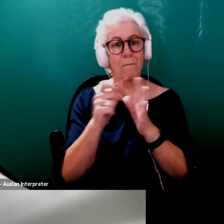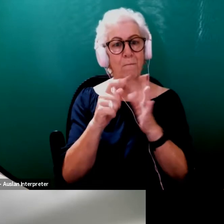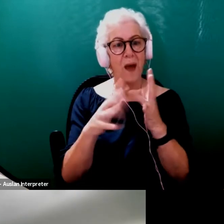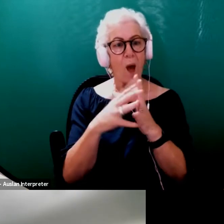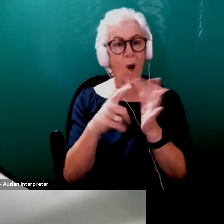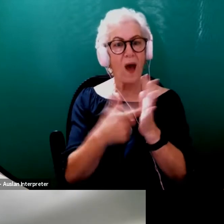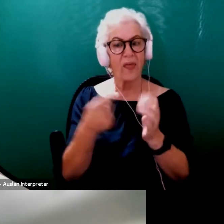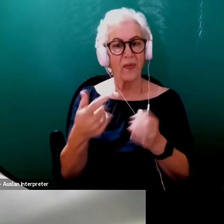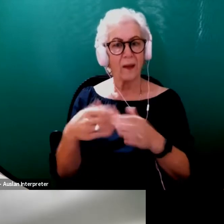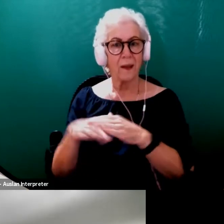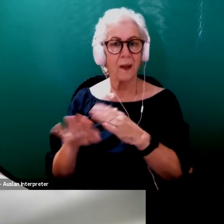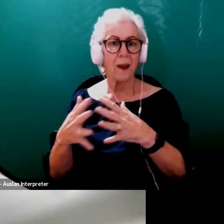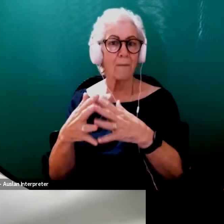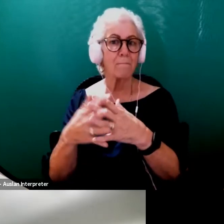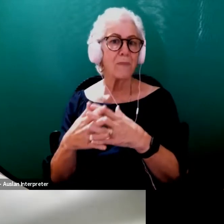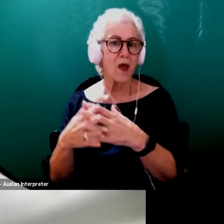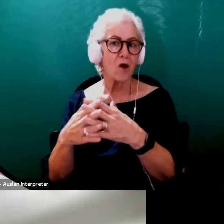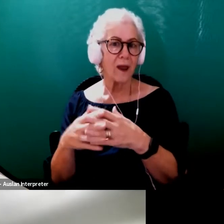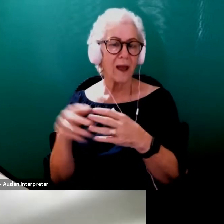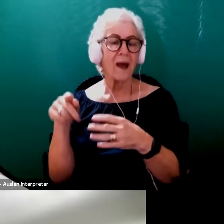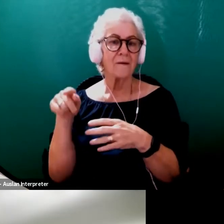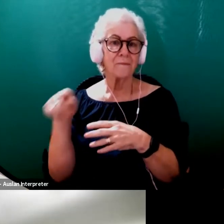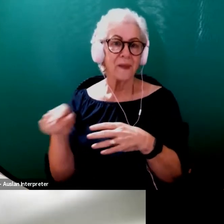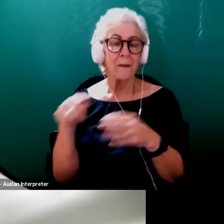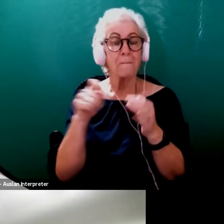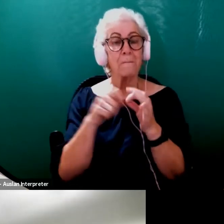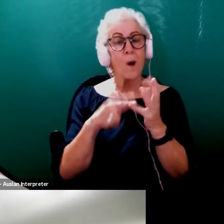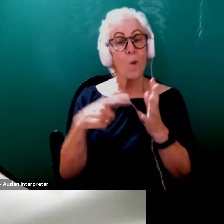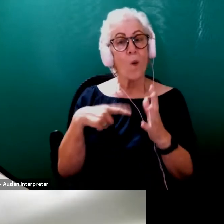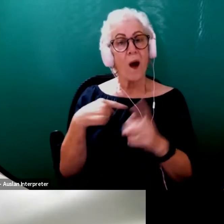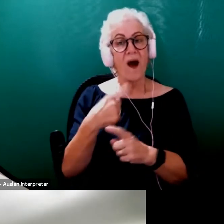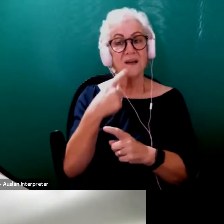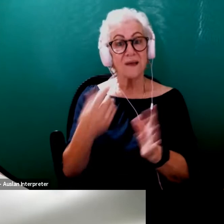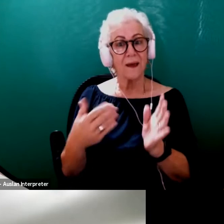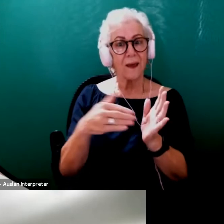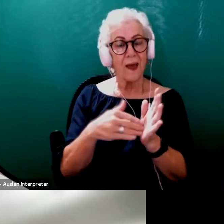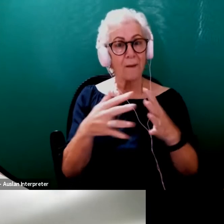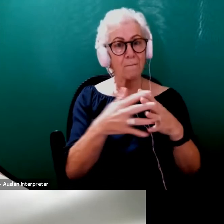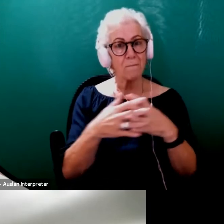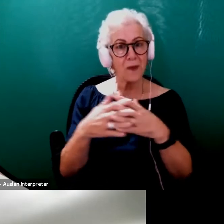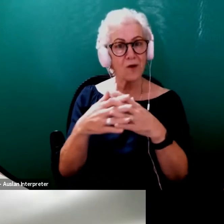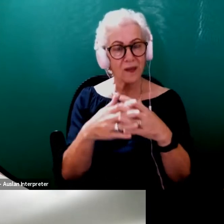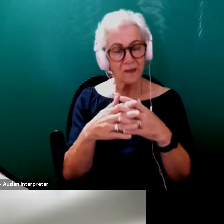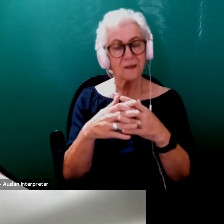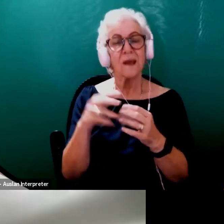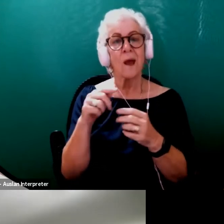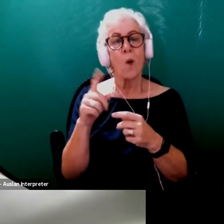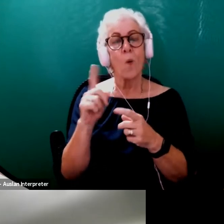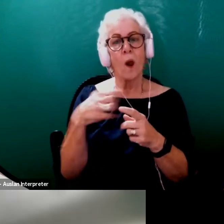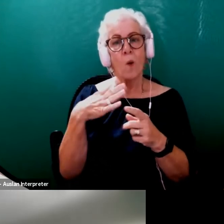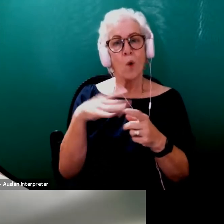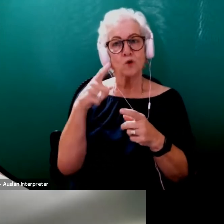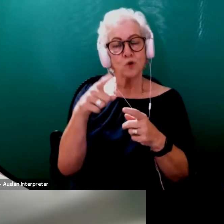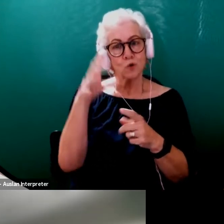States. When I say the United States is an outlier nation, one of the things you should take away from my presentation is that